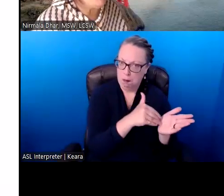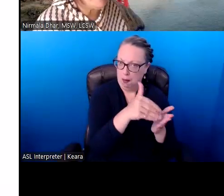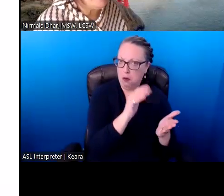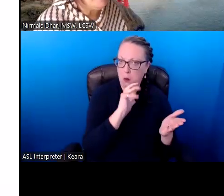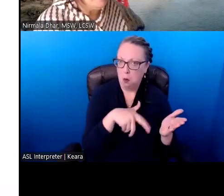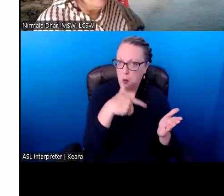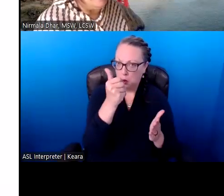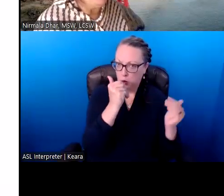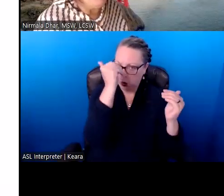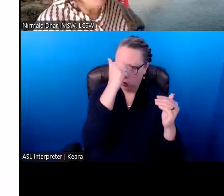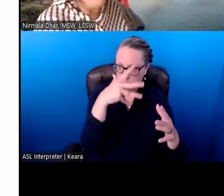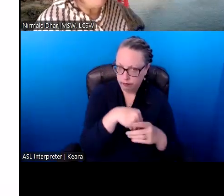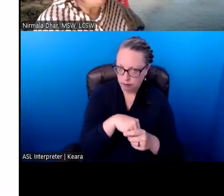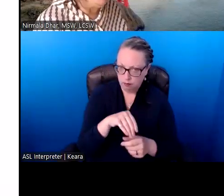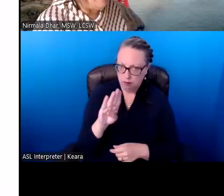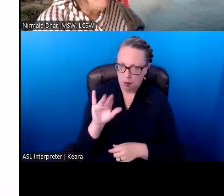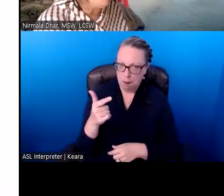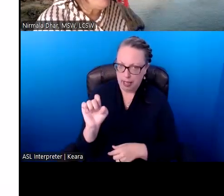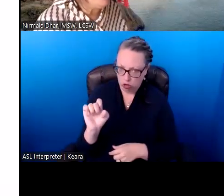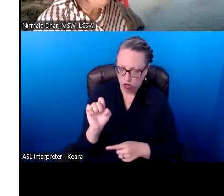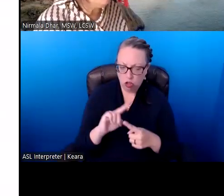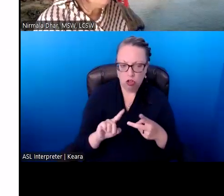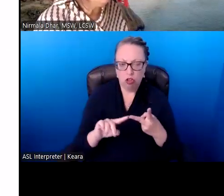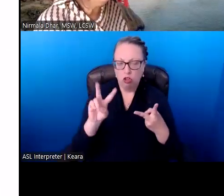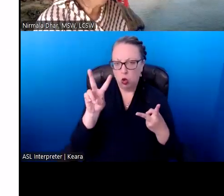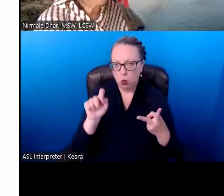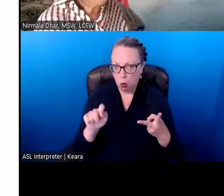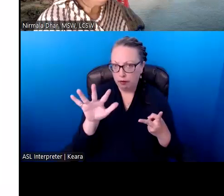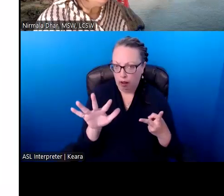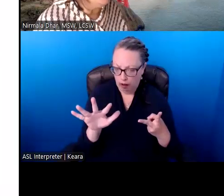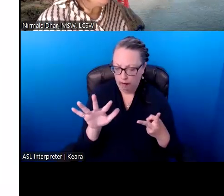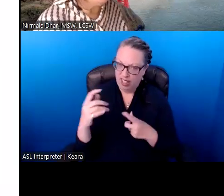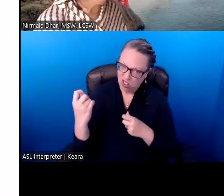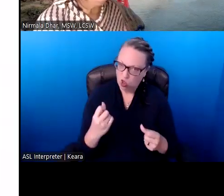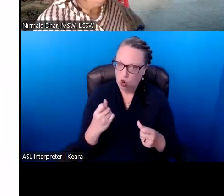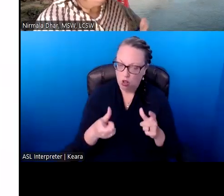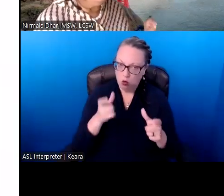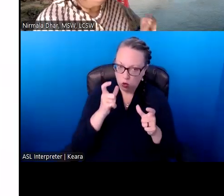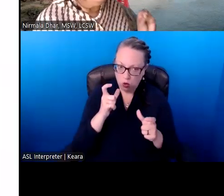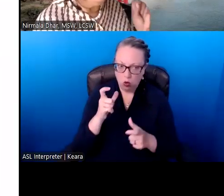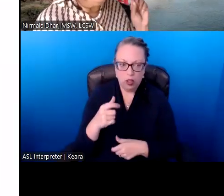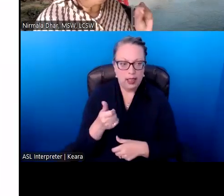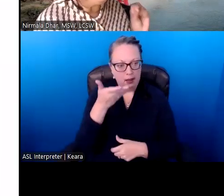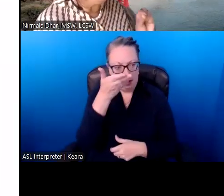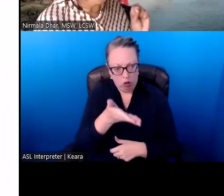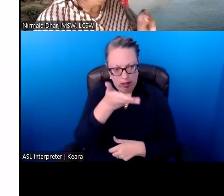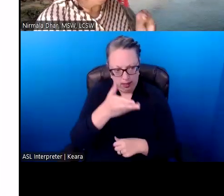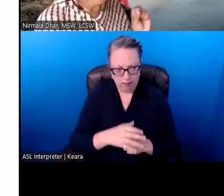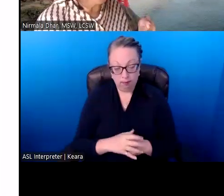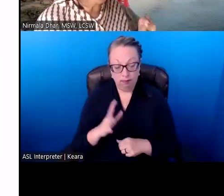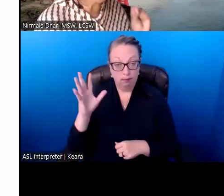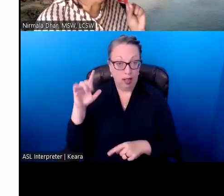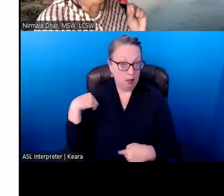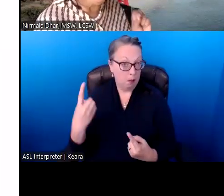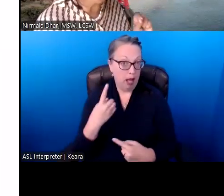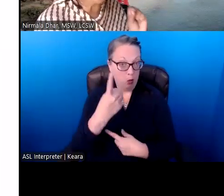binge drinking and 2.5 in heavy drinking. And look at it. In the past year,